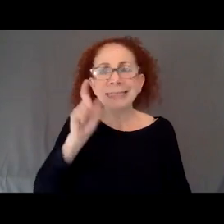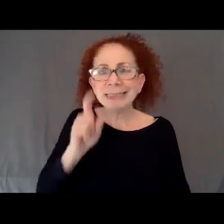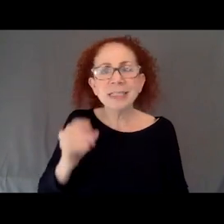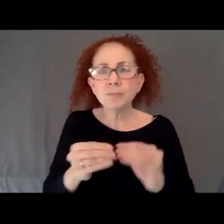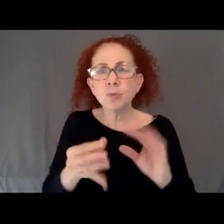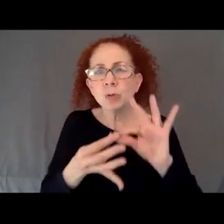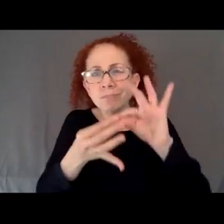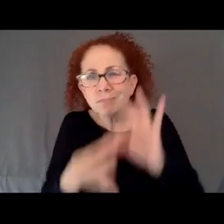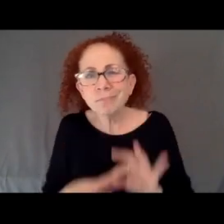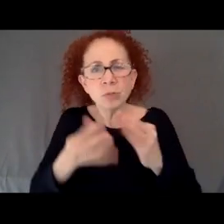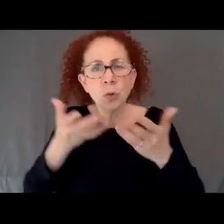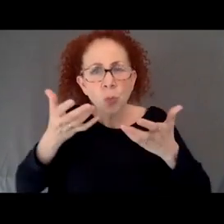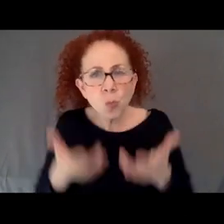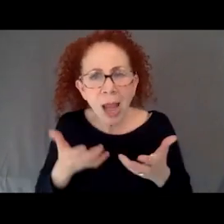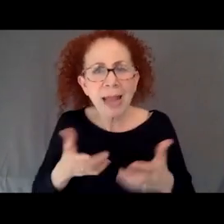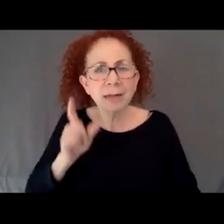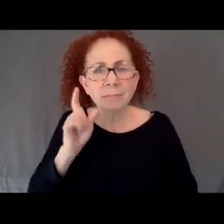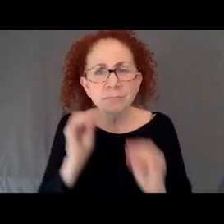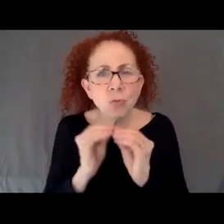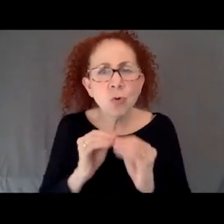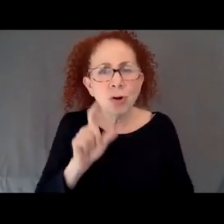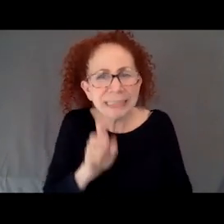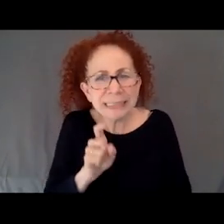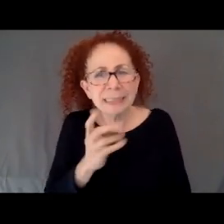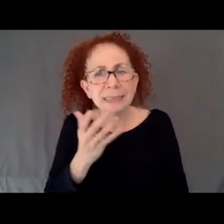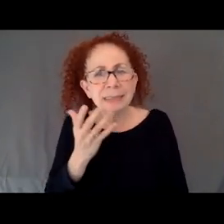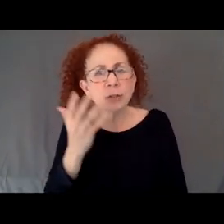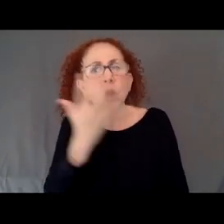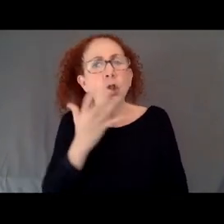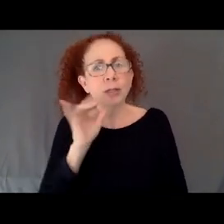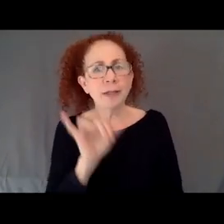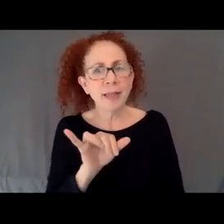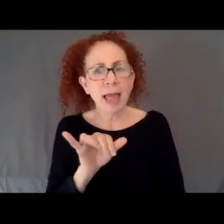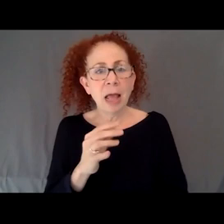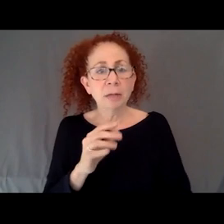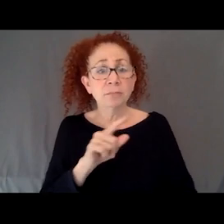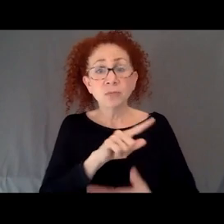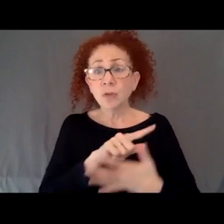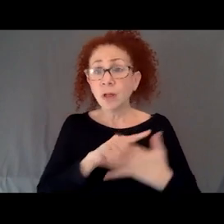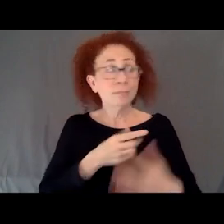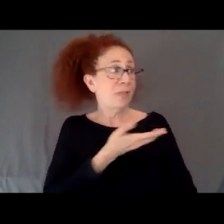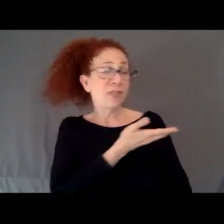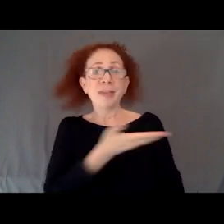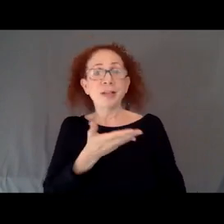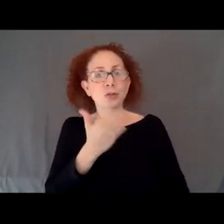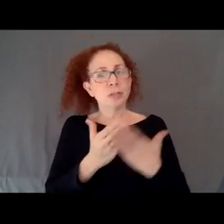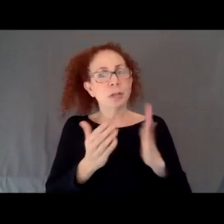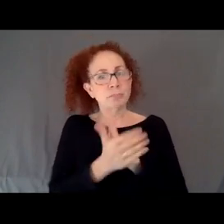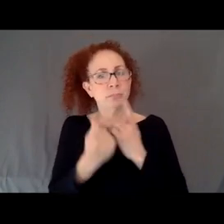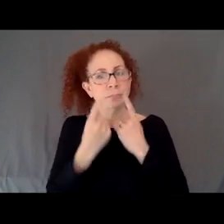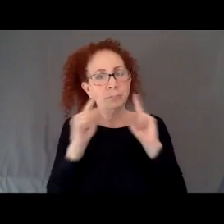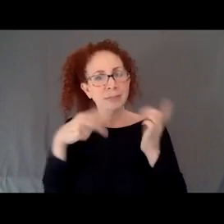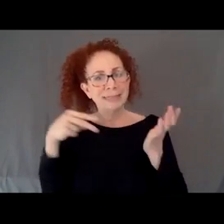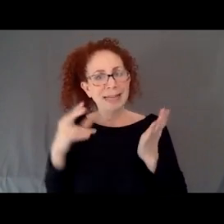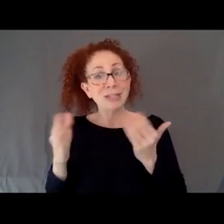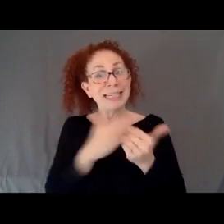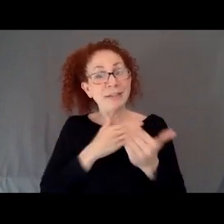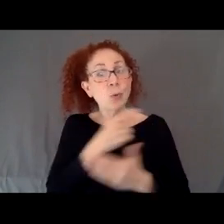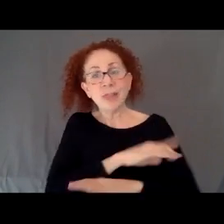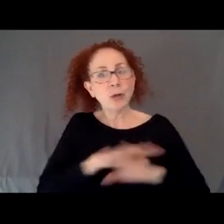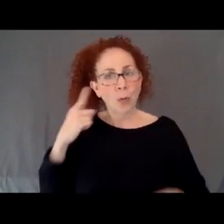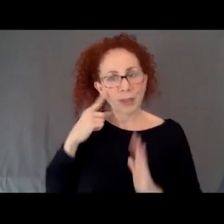It needs to look more weighted and grounded. And I think these are some really accomplished dancers, even if sometimes they don't